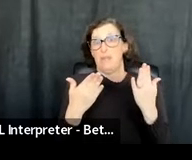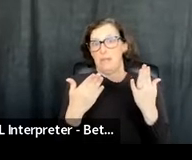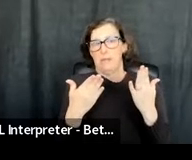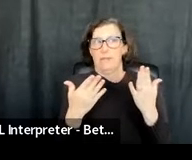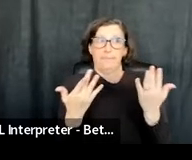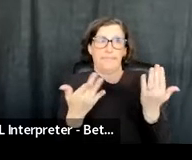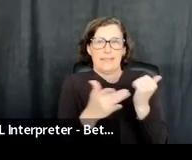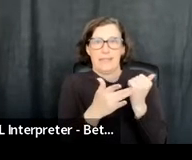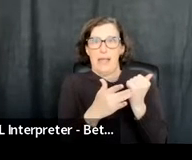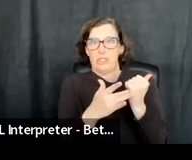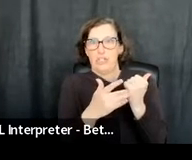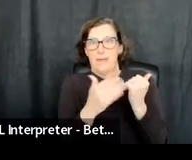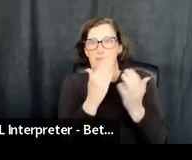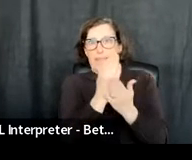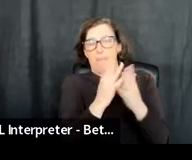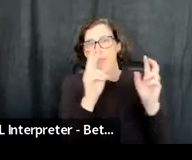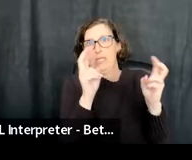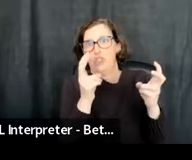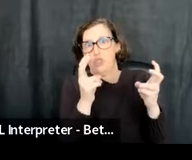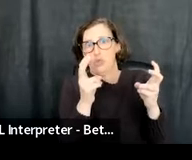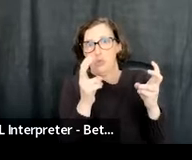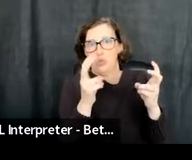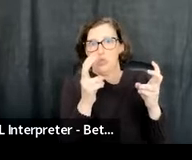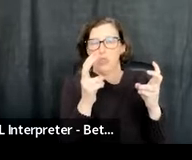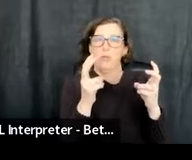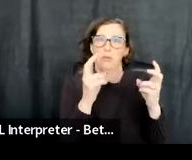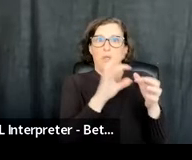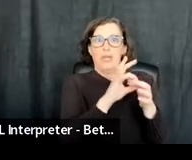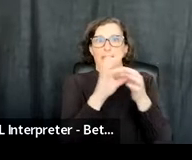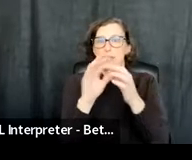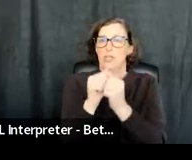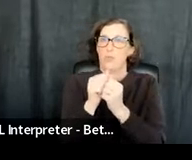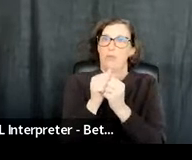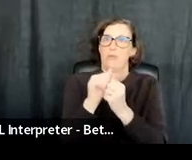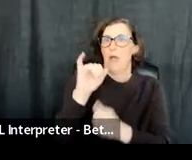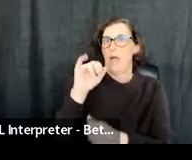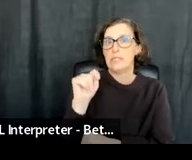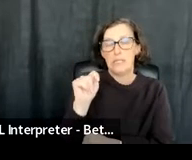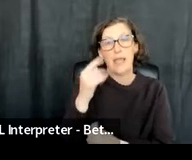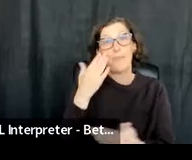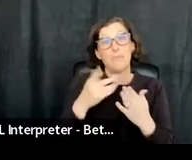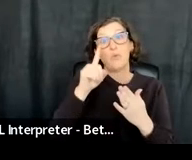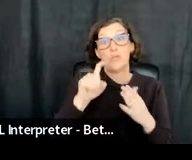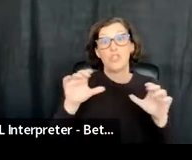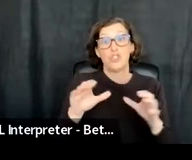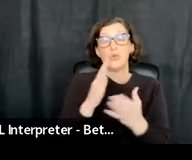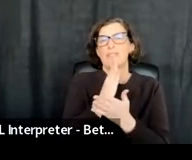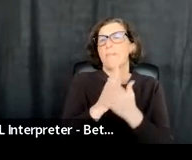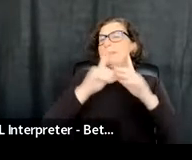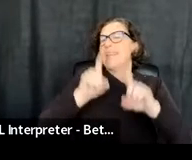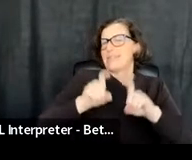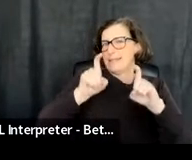issues connecting with the mainstream IT. We may need to do some actual testing